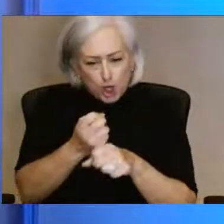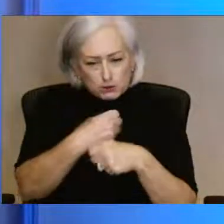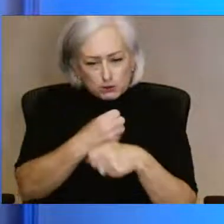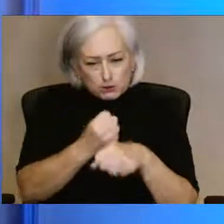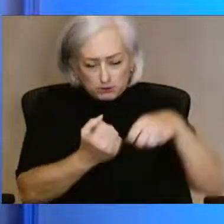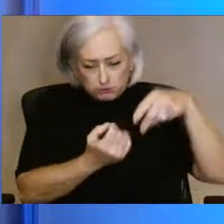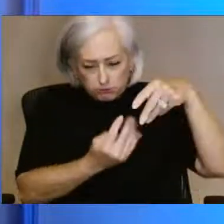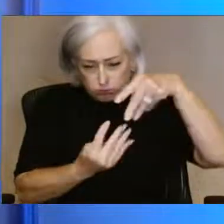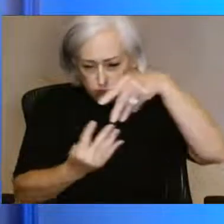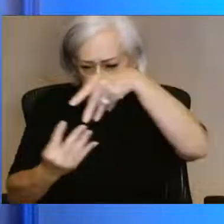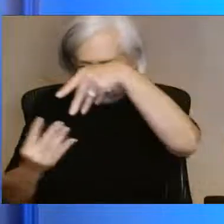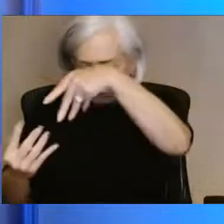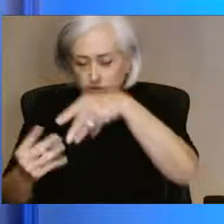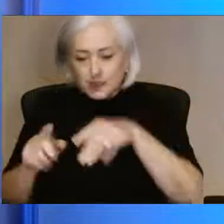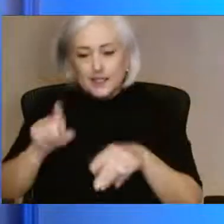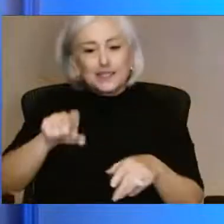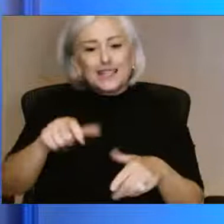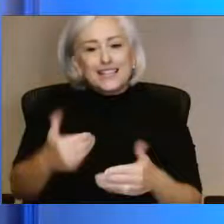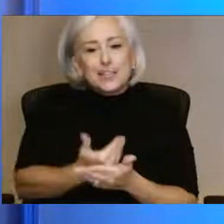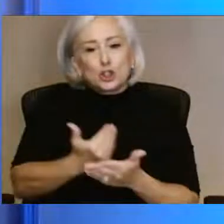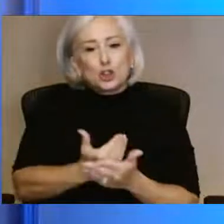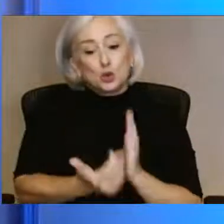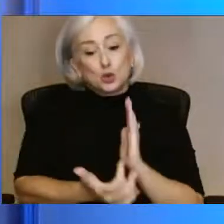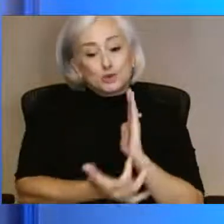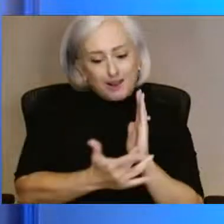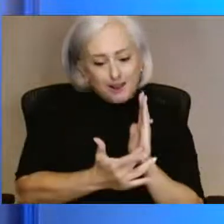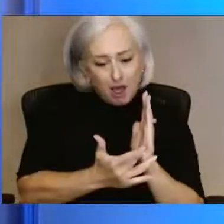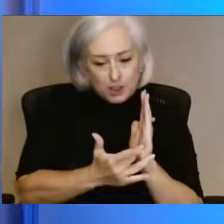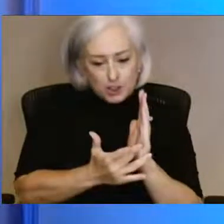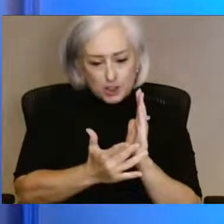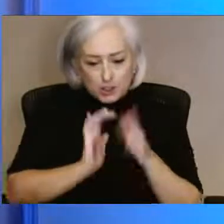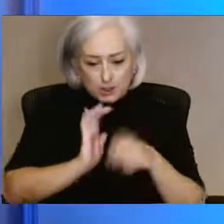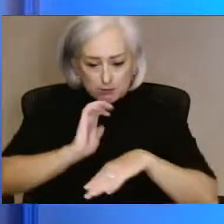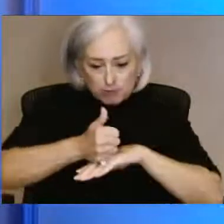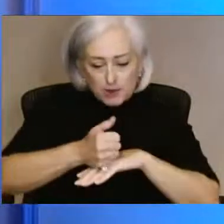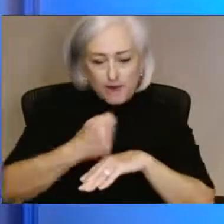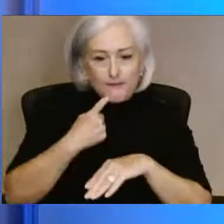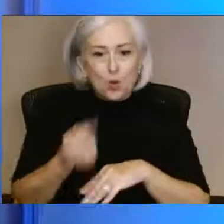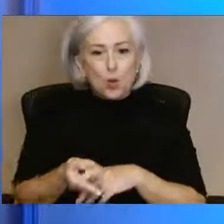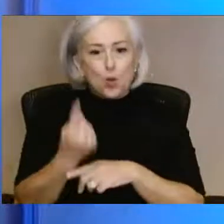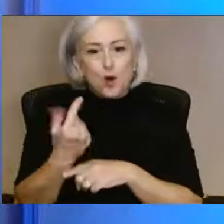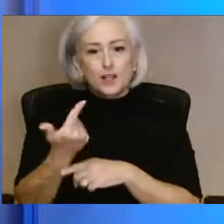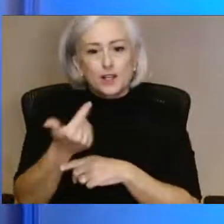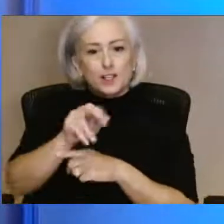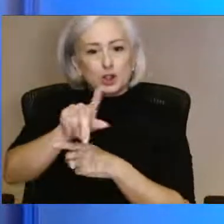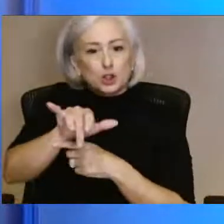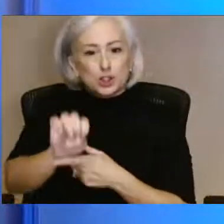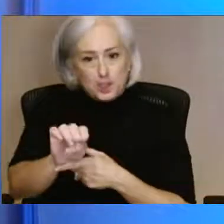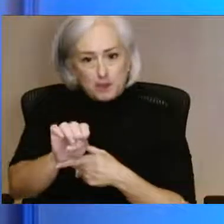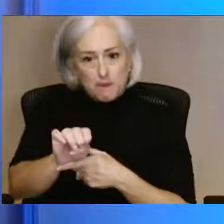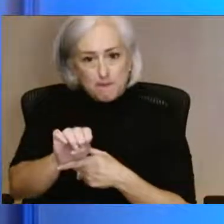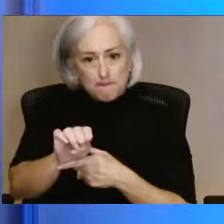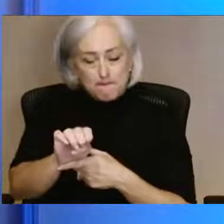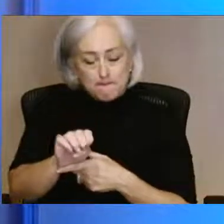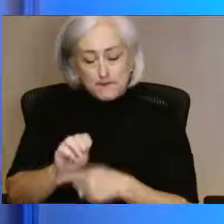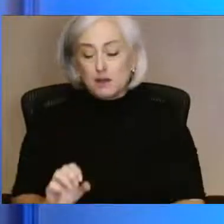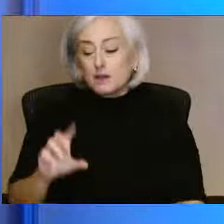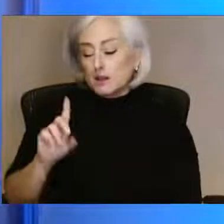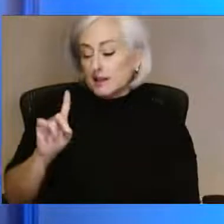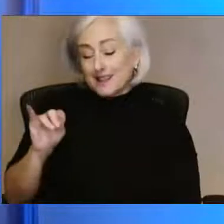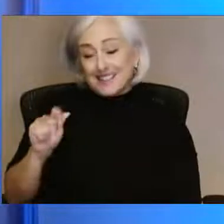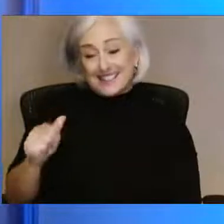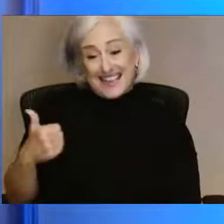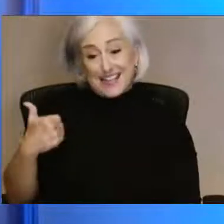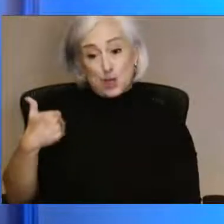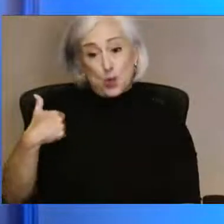technologies in order to assemble it for one genome. The kinds of data that we already have on these regions